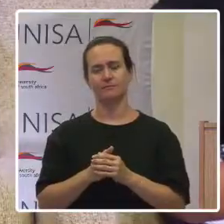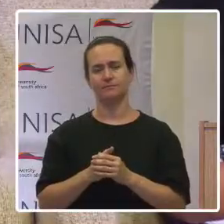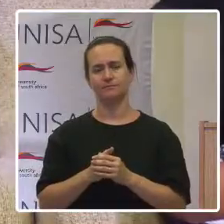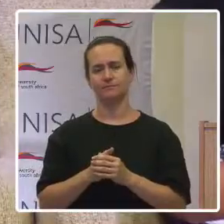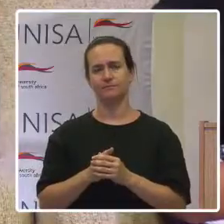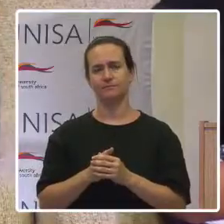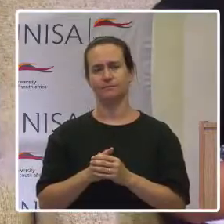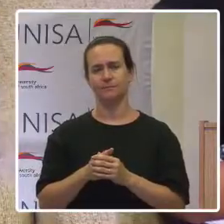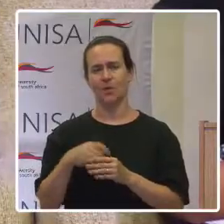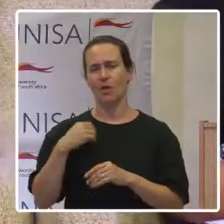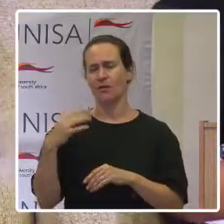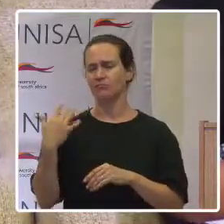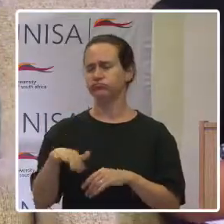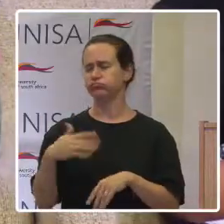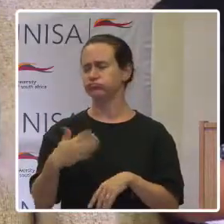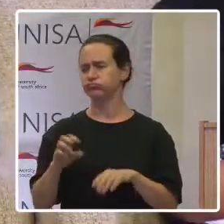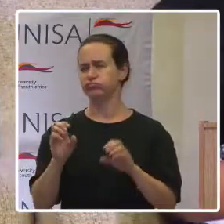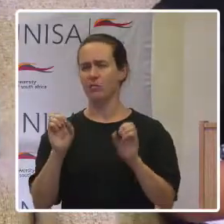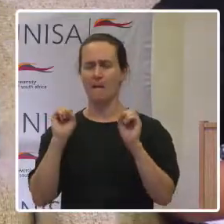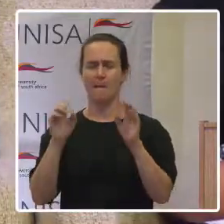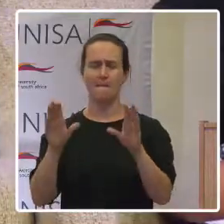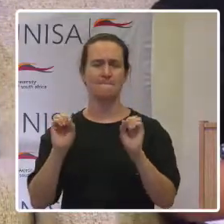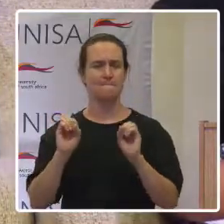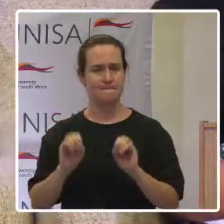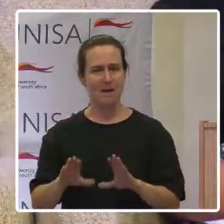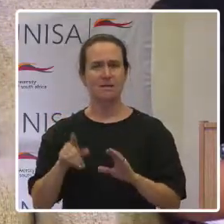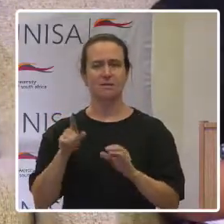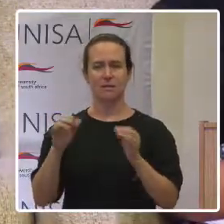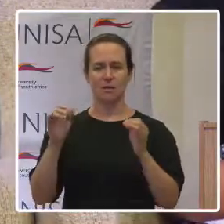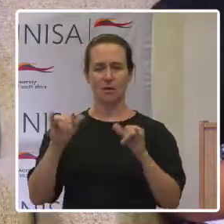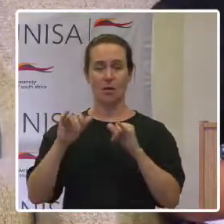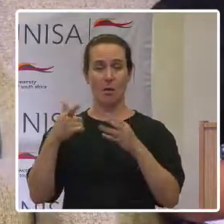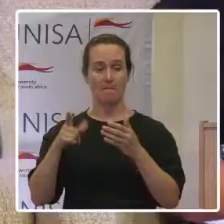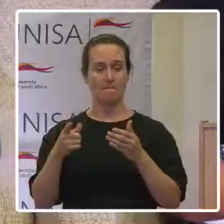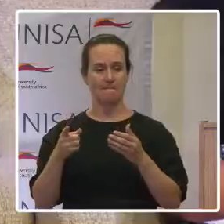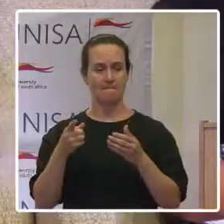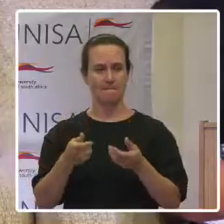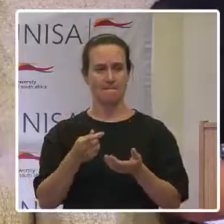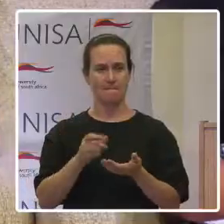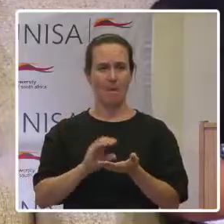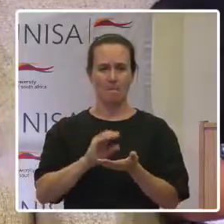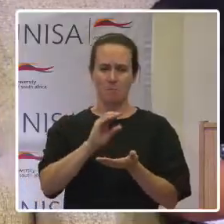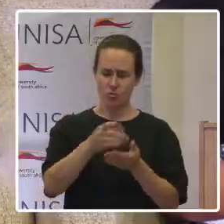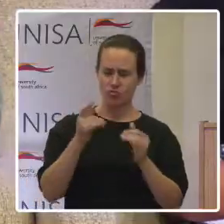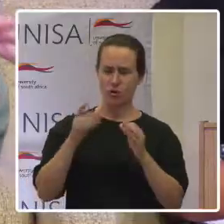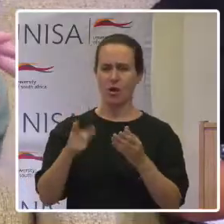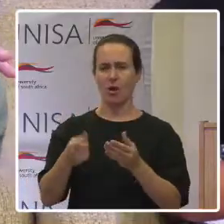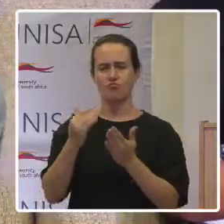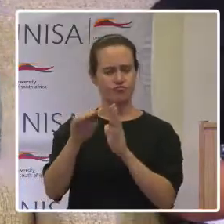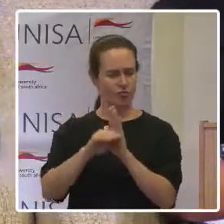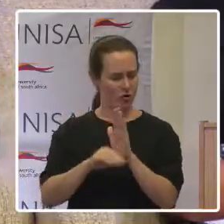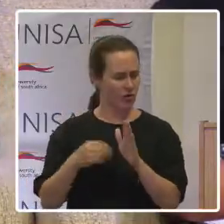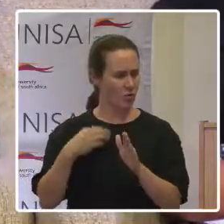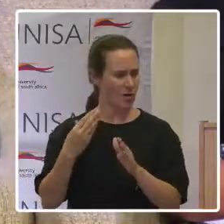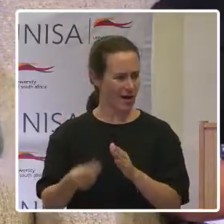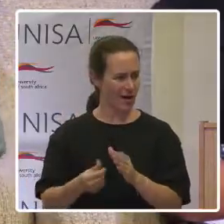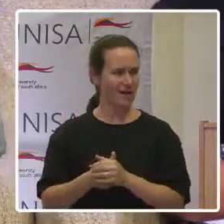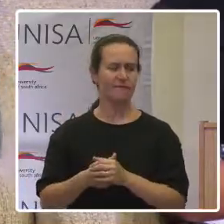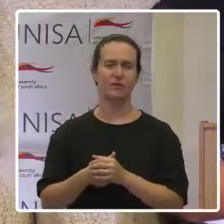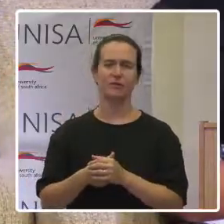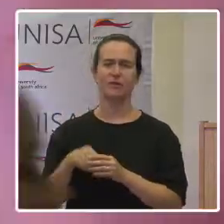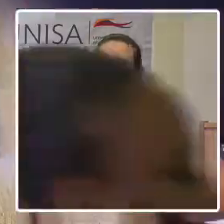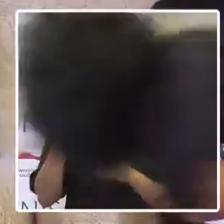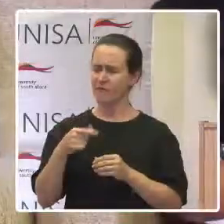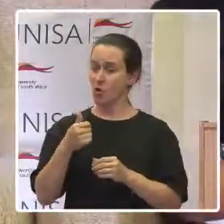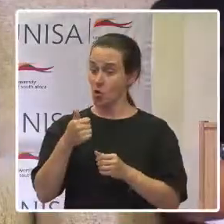have amazing bursary programs. We have a lot of upskilling. There are financial benefits for companies and